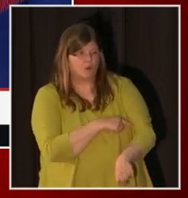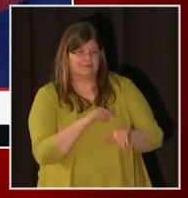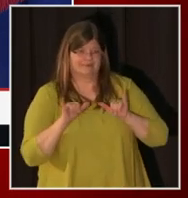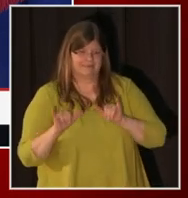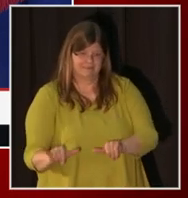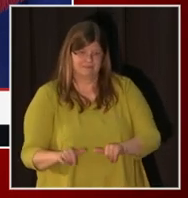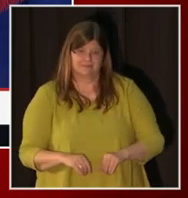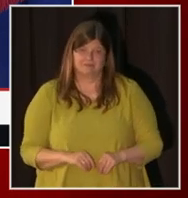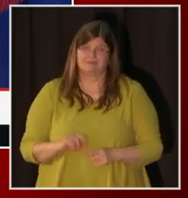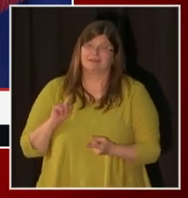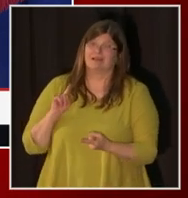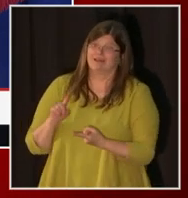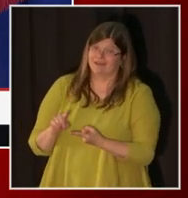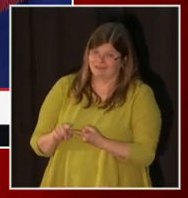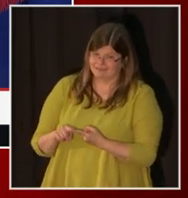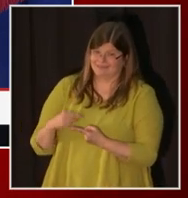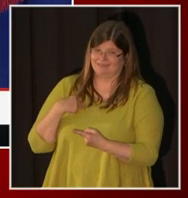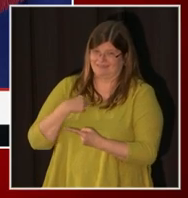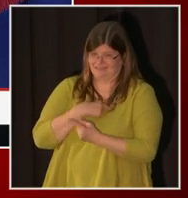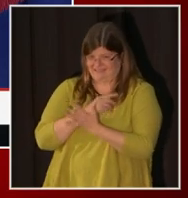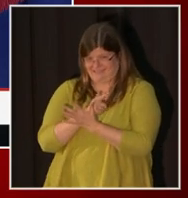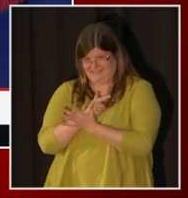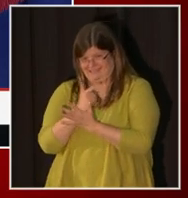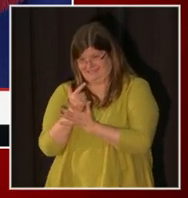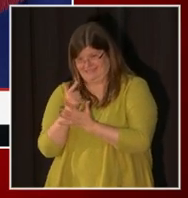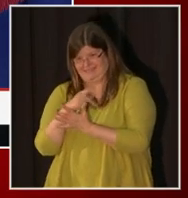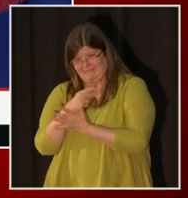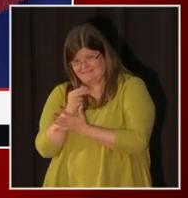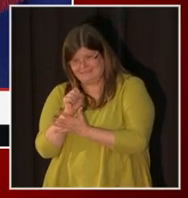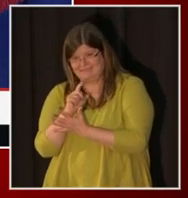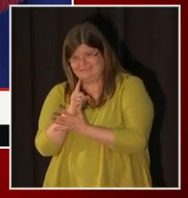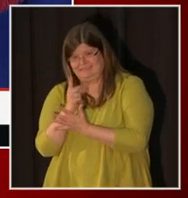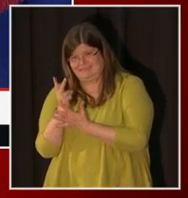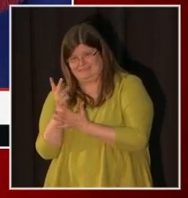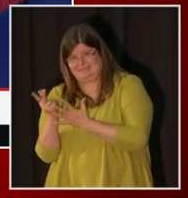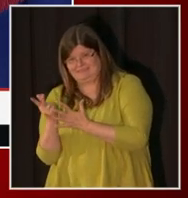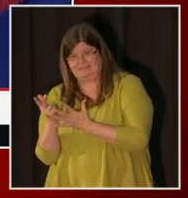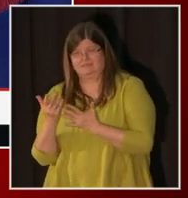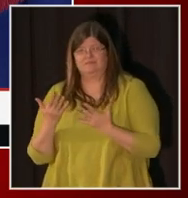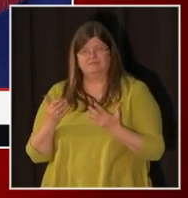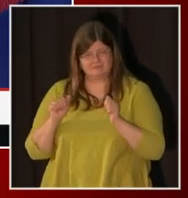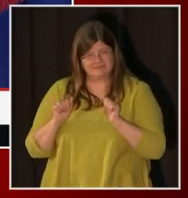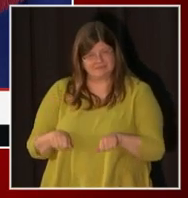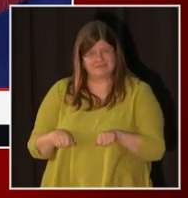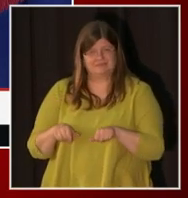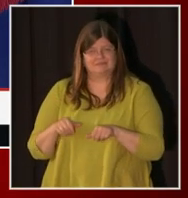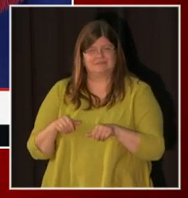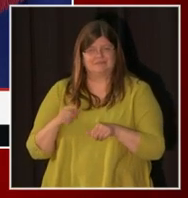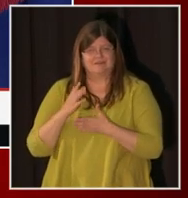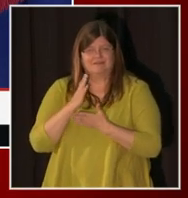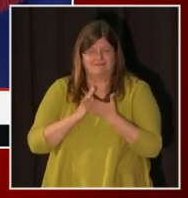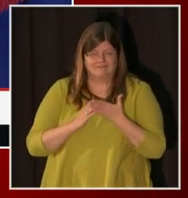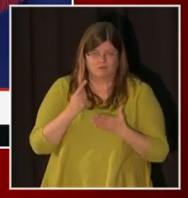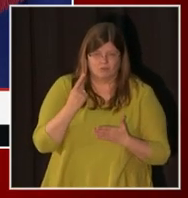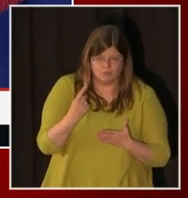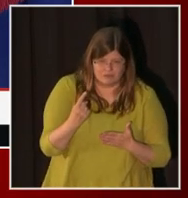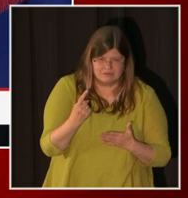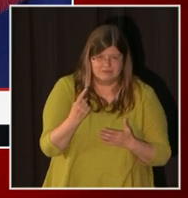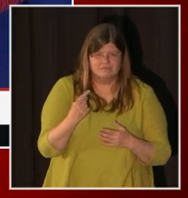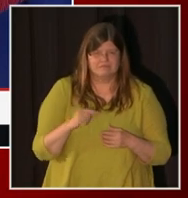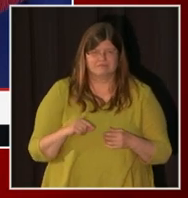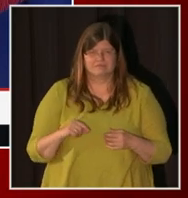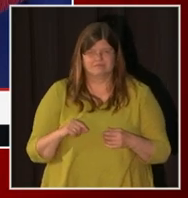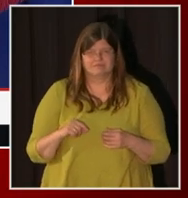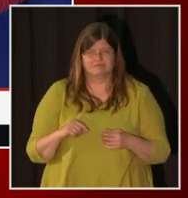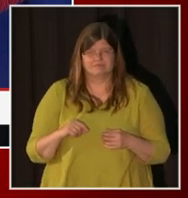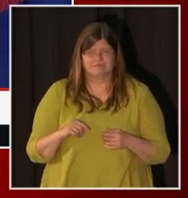through the phases. We can refer you to the phases, phase 1, and I think they even recommended to phase